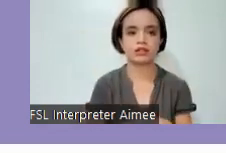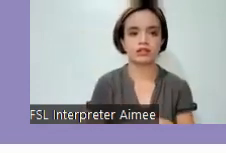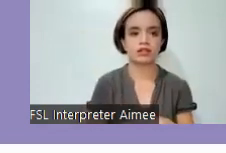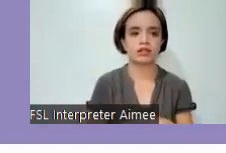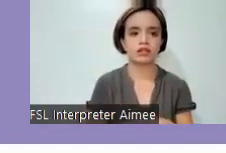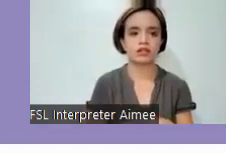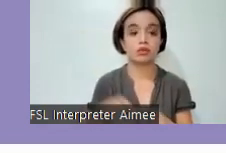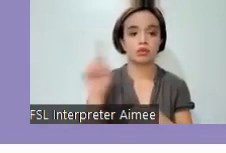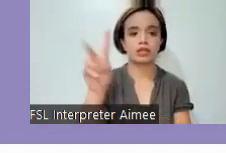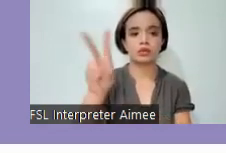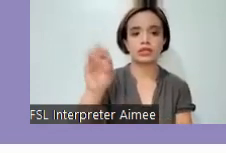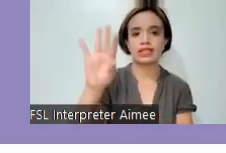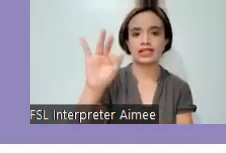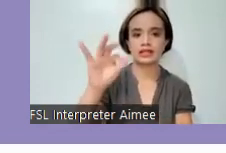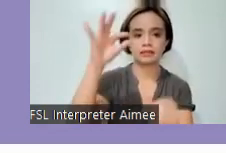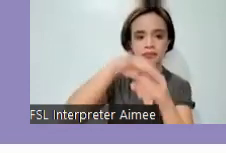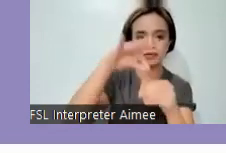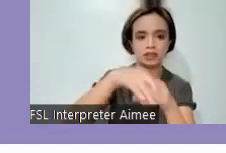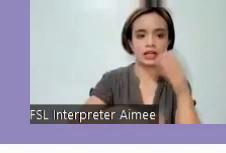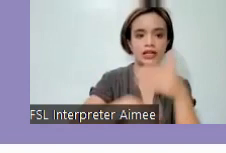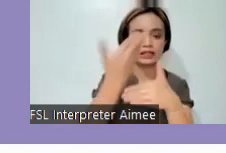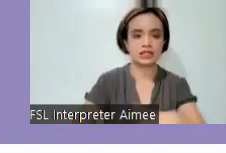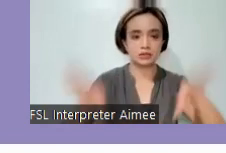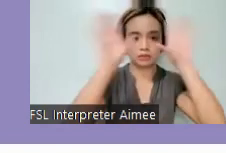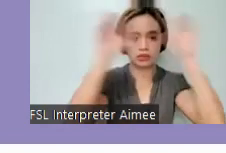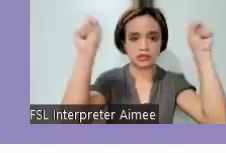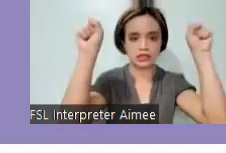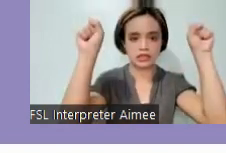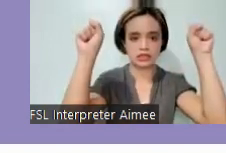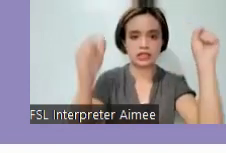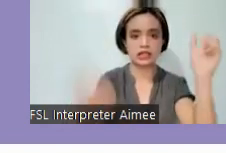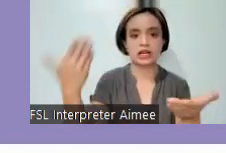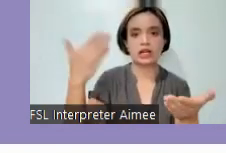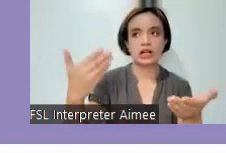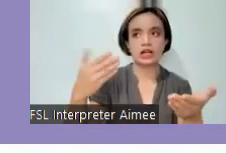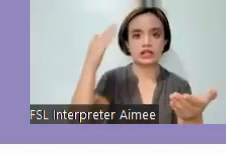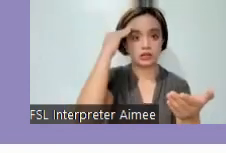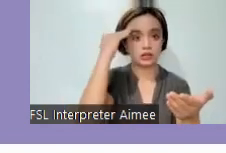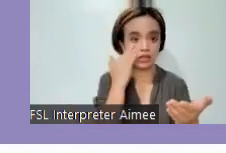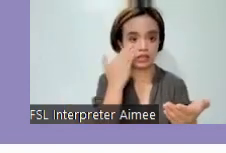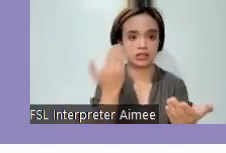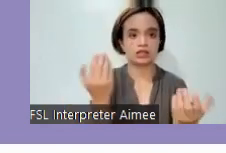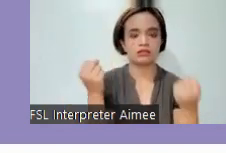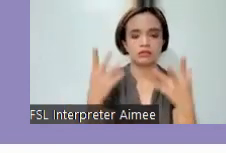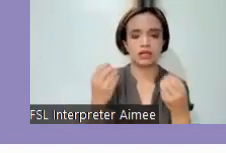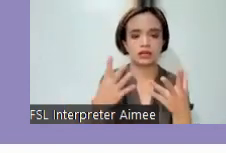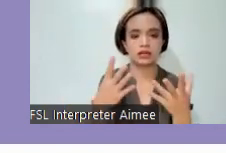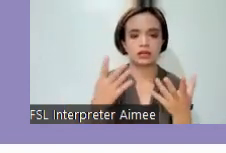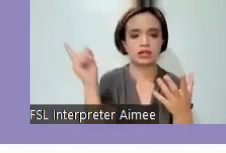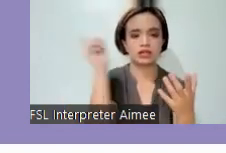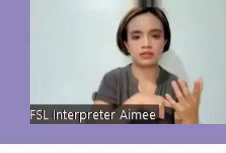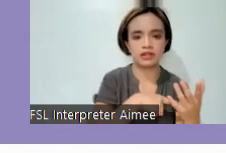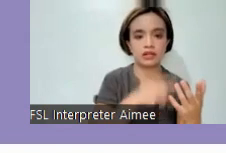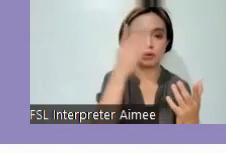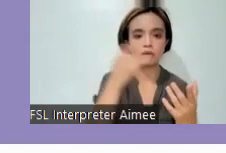the 2019 election. And though President Joko Widodo was re-elected, riots fueled by hoaxes